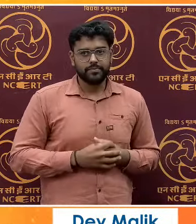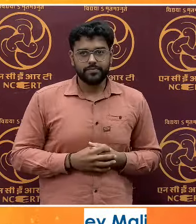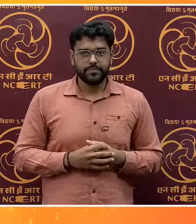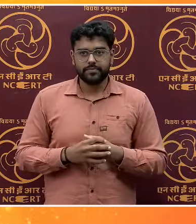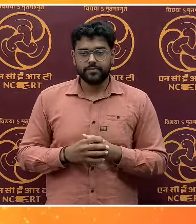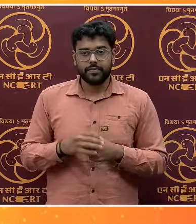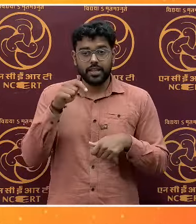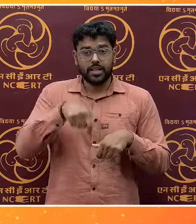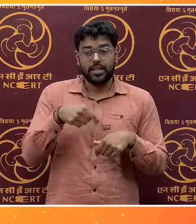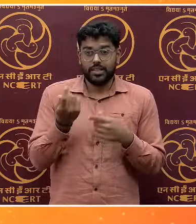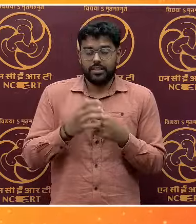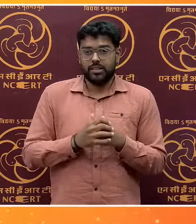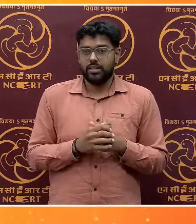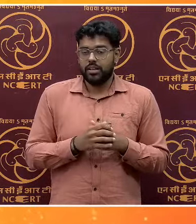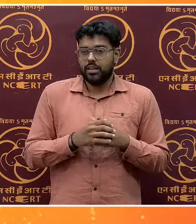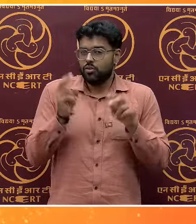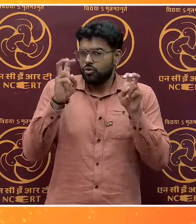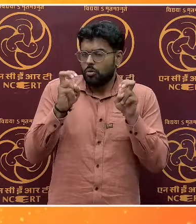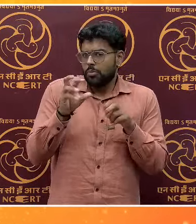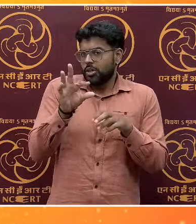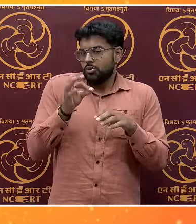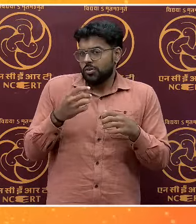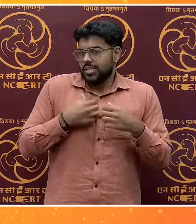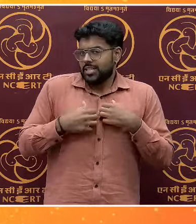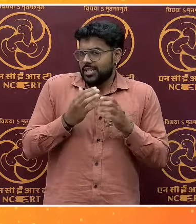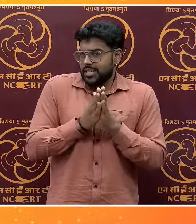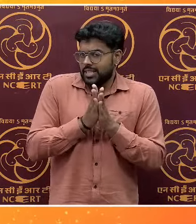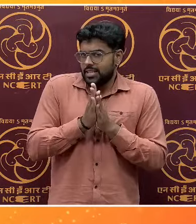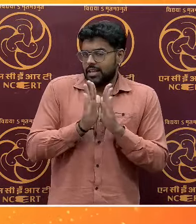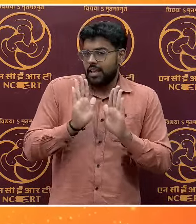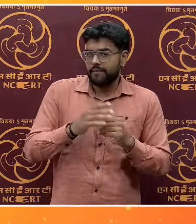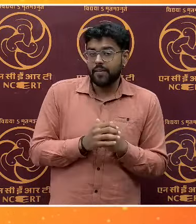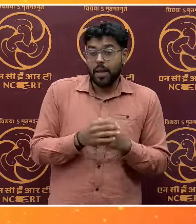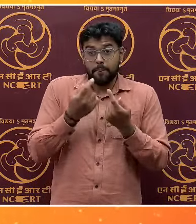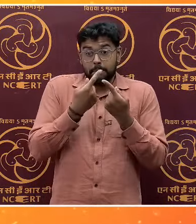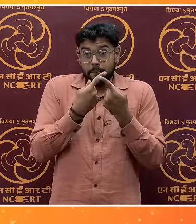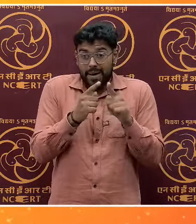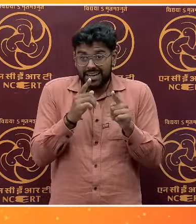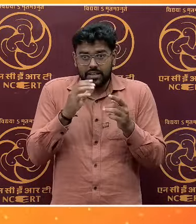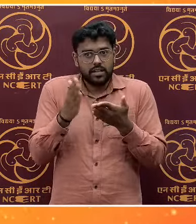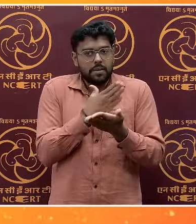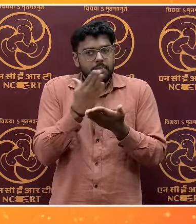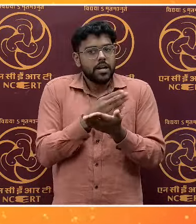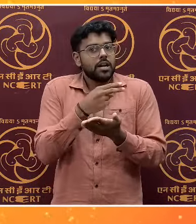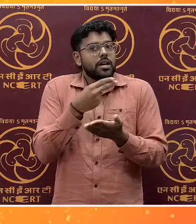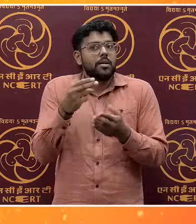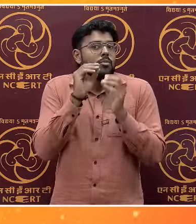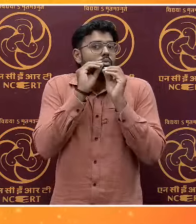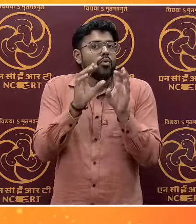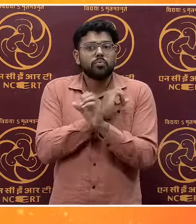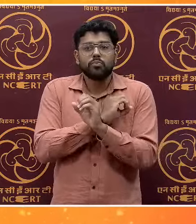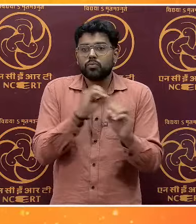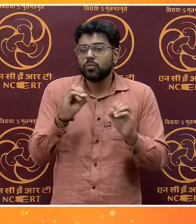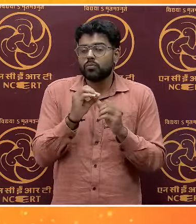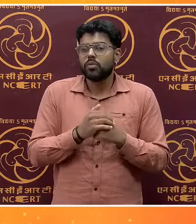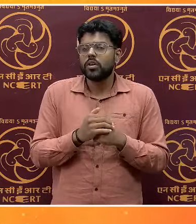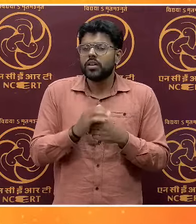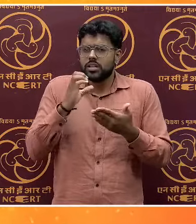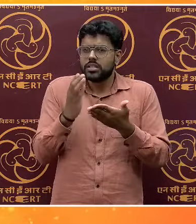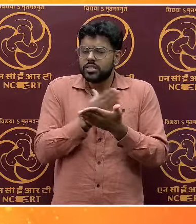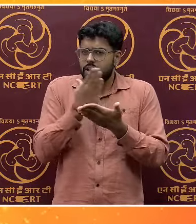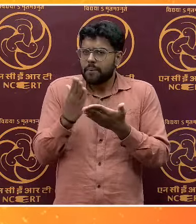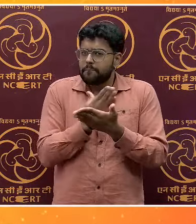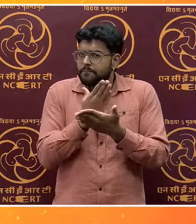is quite interesting, values and dispositions, but we haven't revealed the name of the chapter, right? Yes, So, ma'am. what exactly